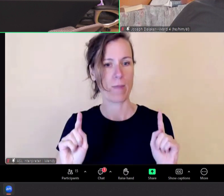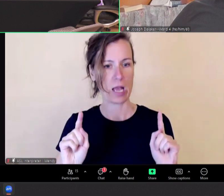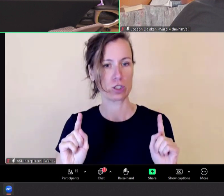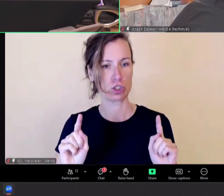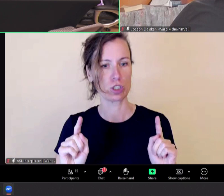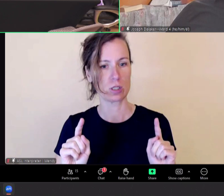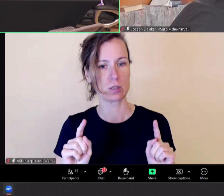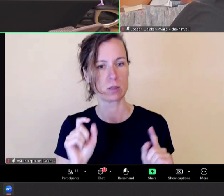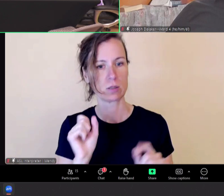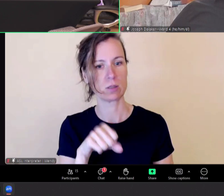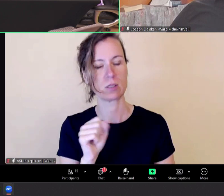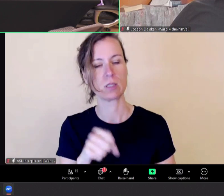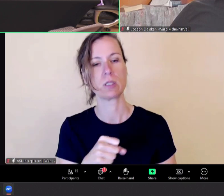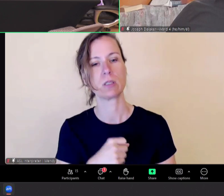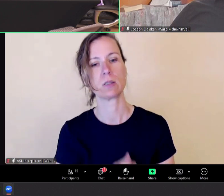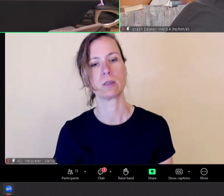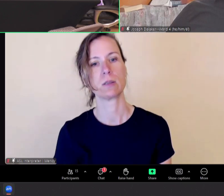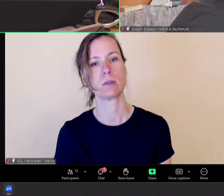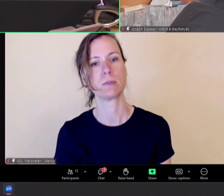And